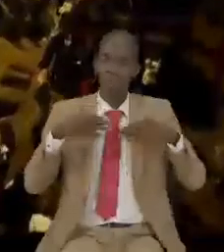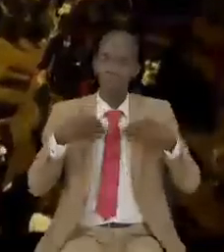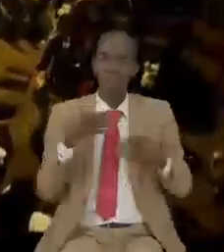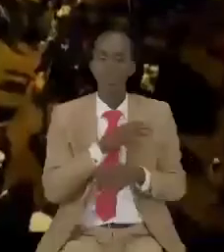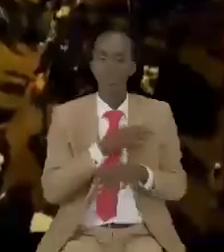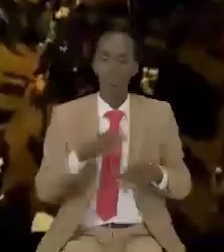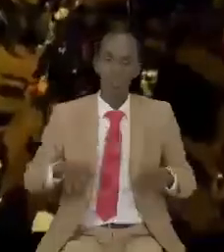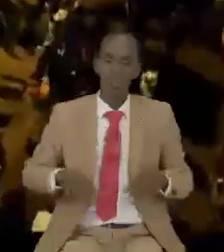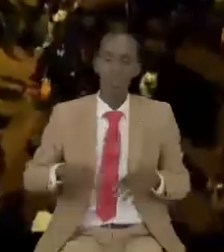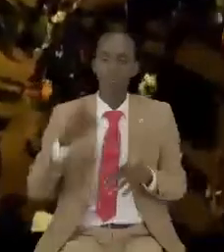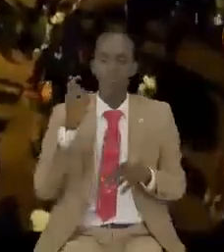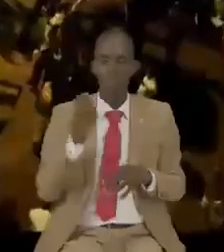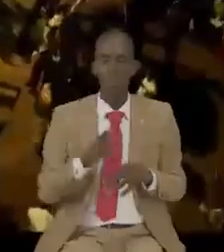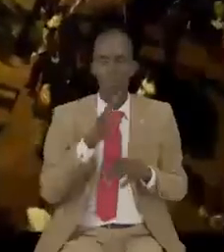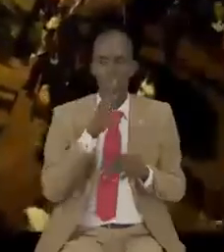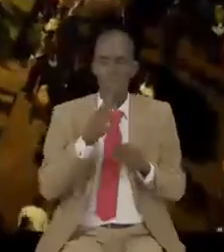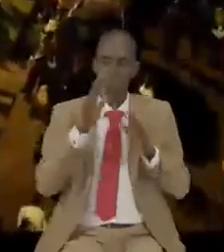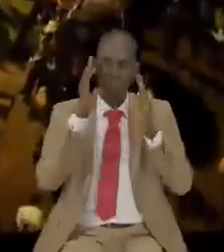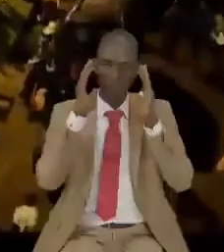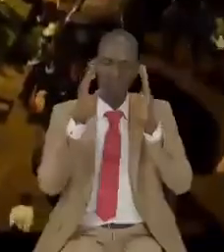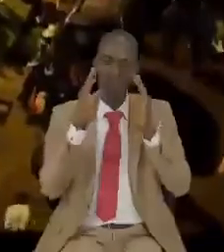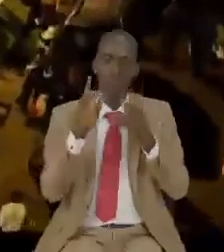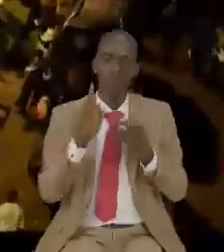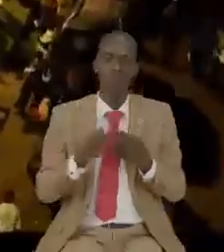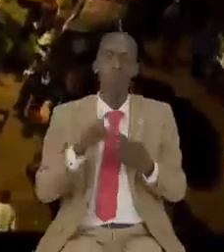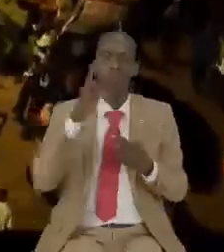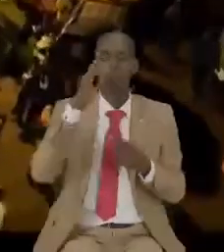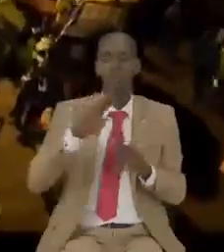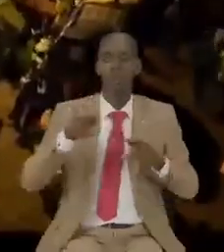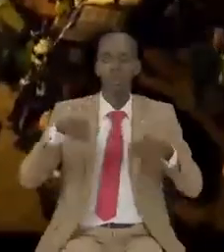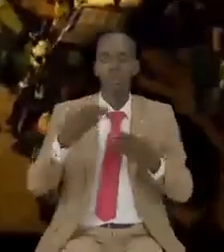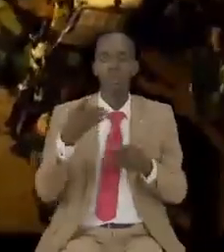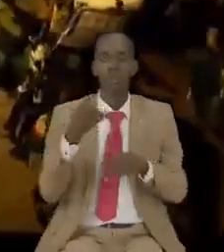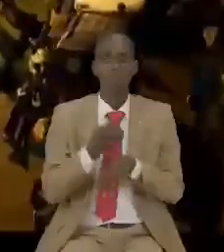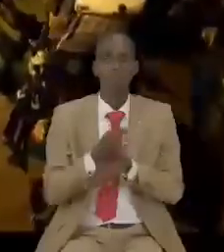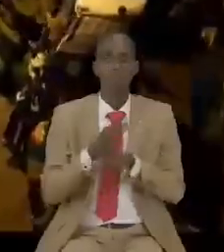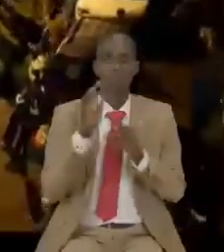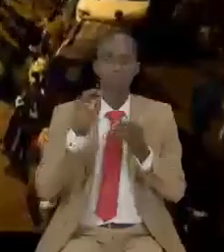for the good job you are doing. The Lord will renew your strength.